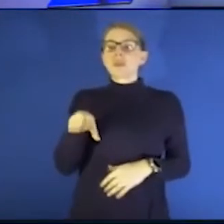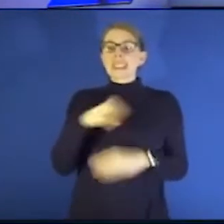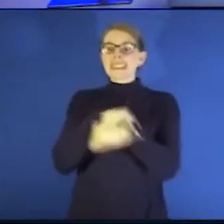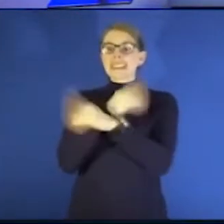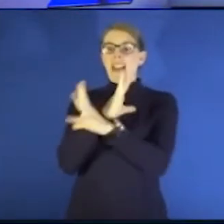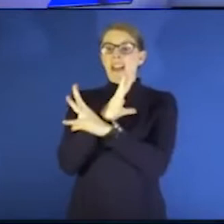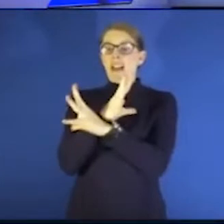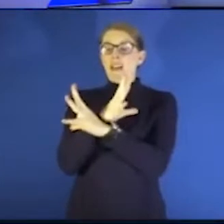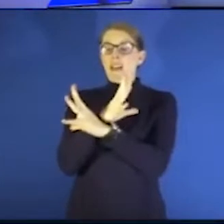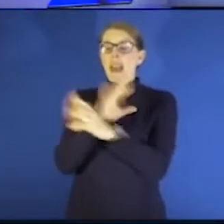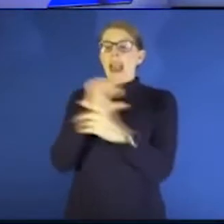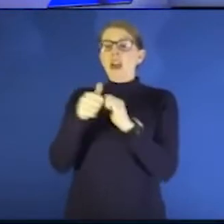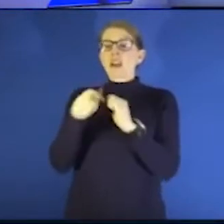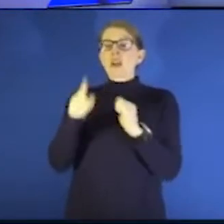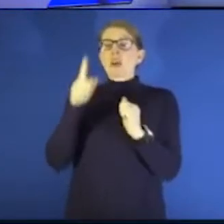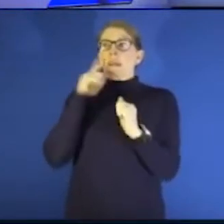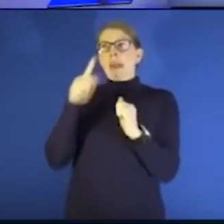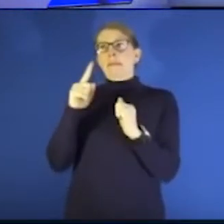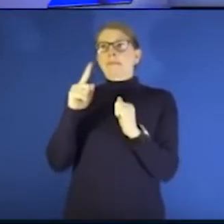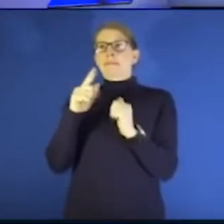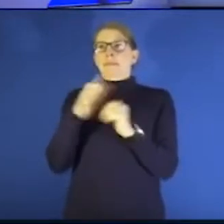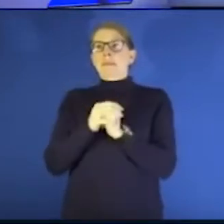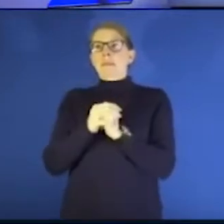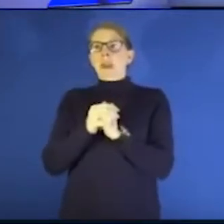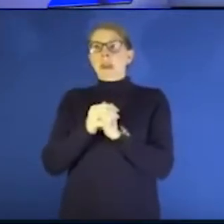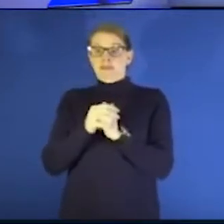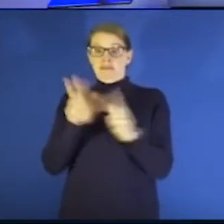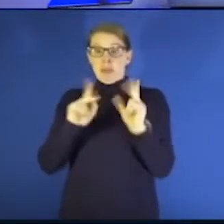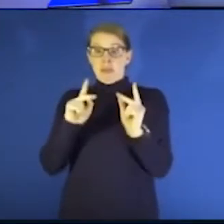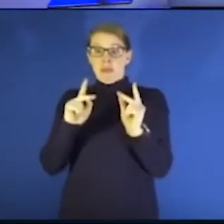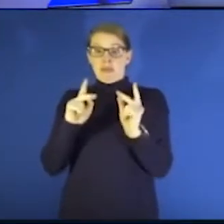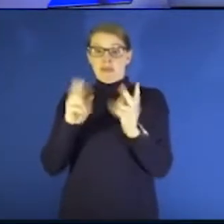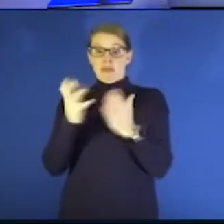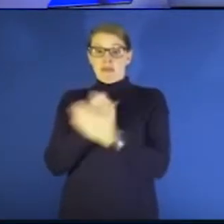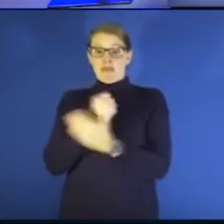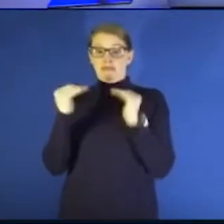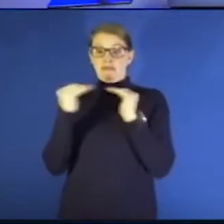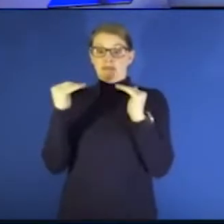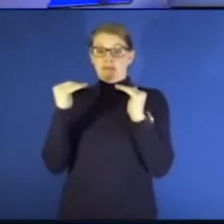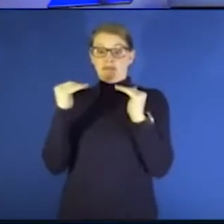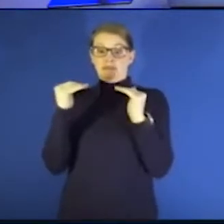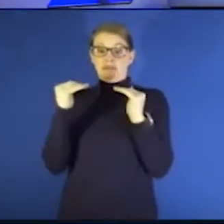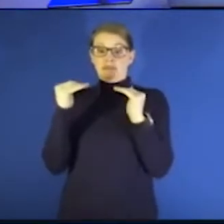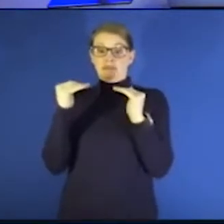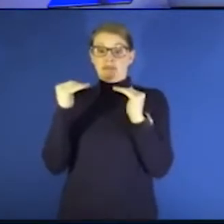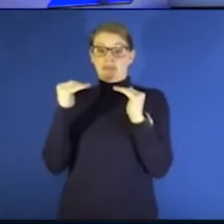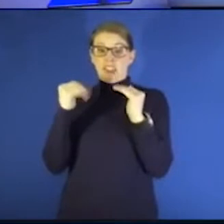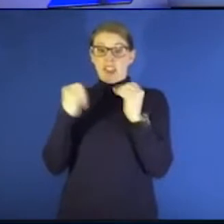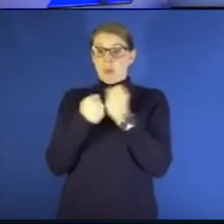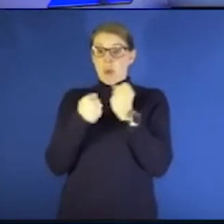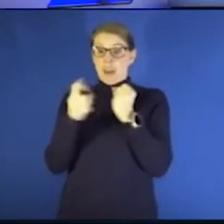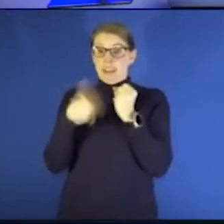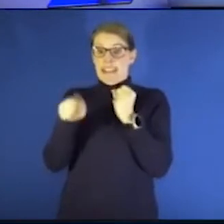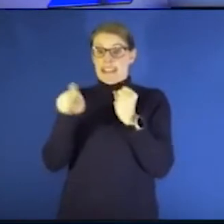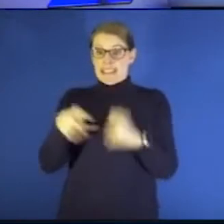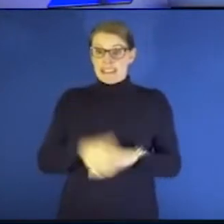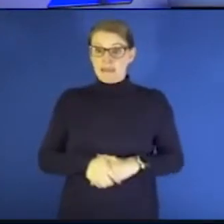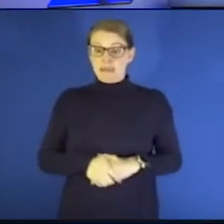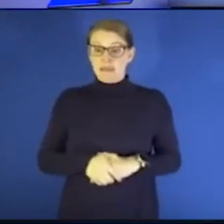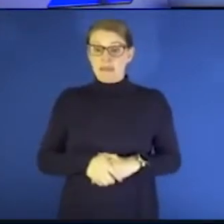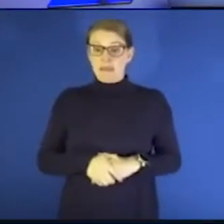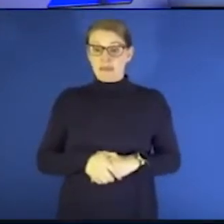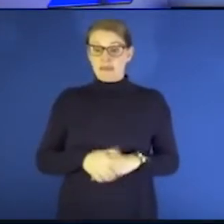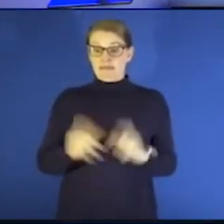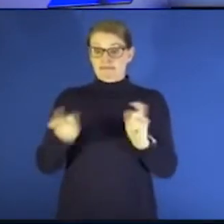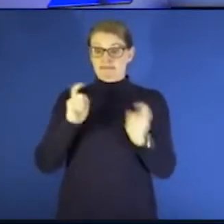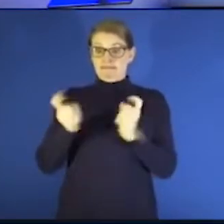that people are getting the mental health issues that they need cared for? Are you learning to adapt to telehealth? Are